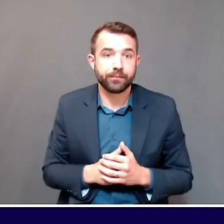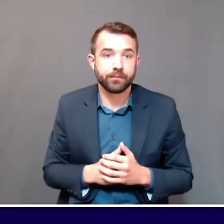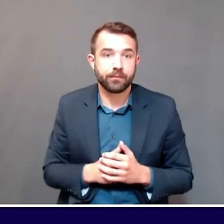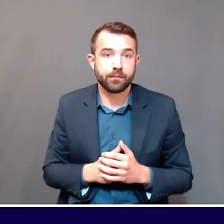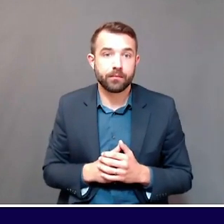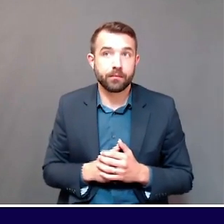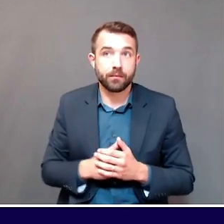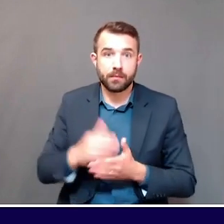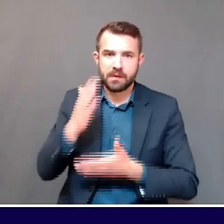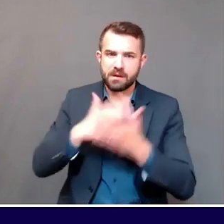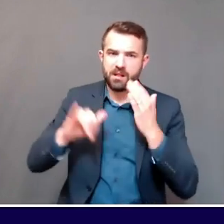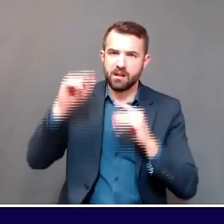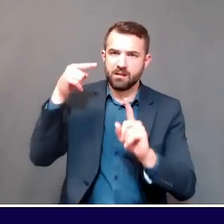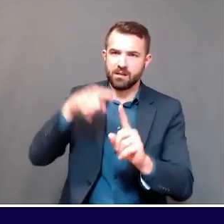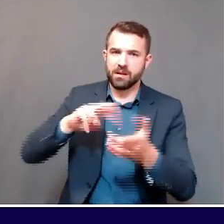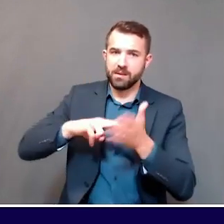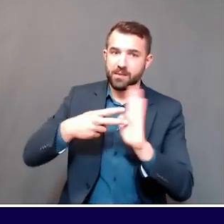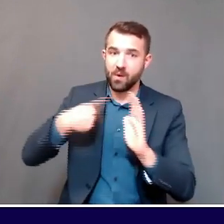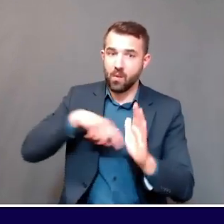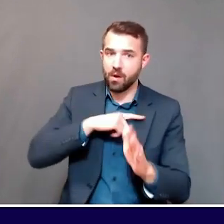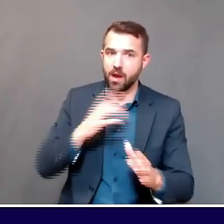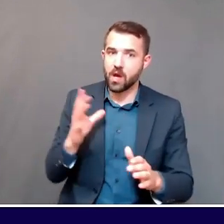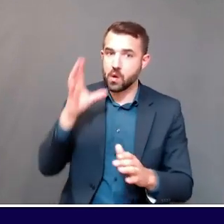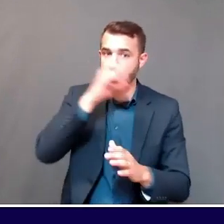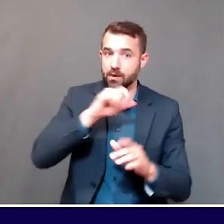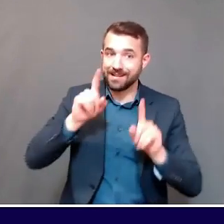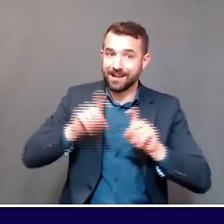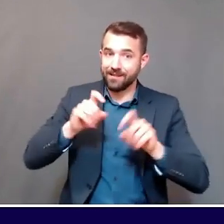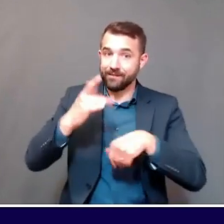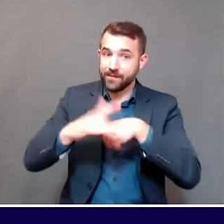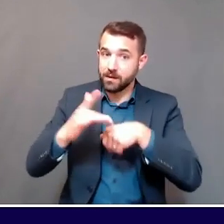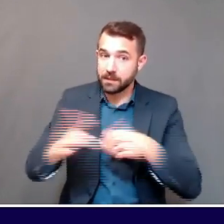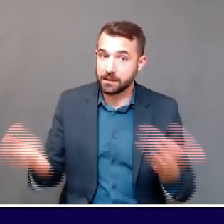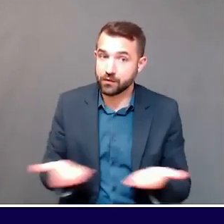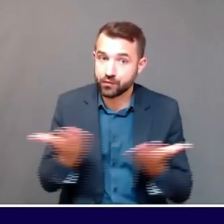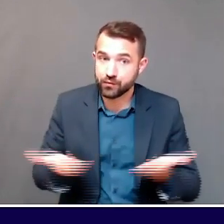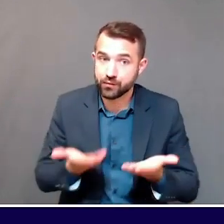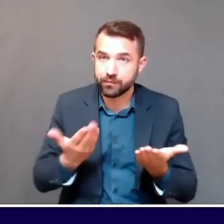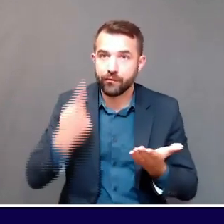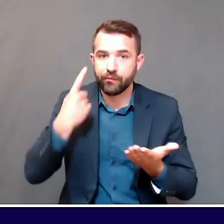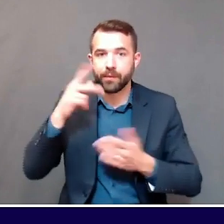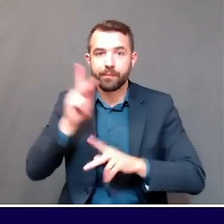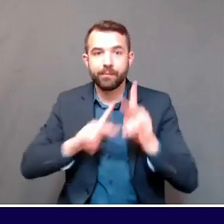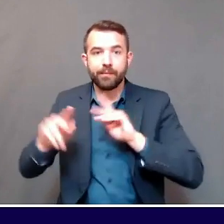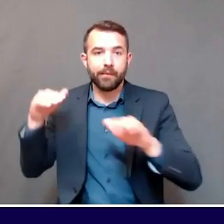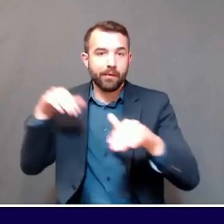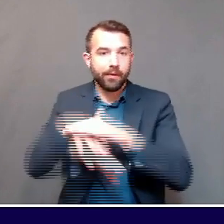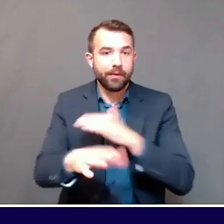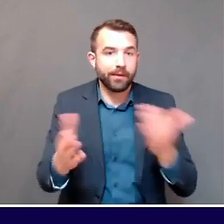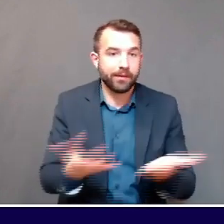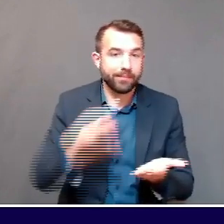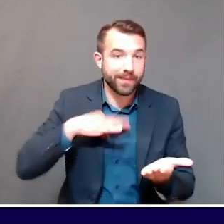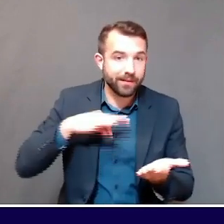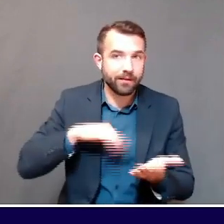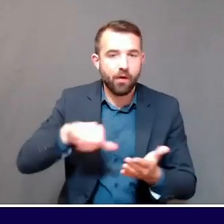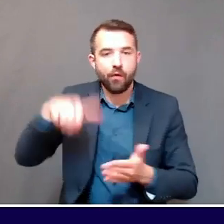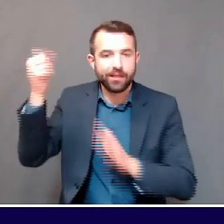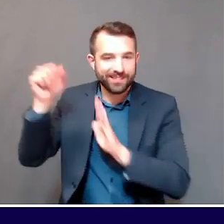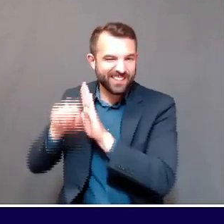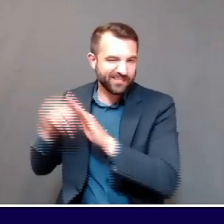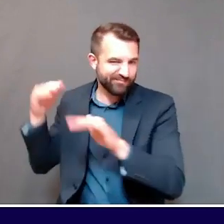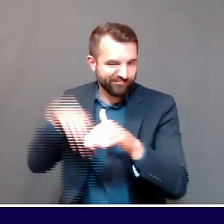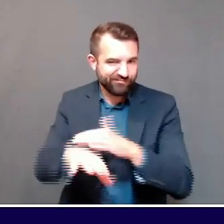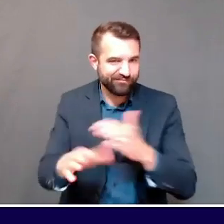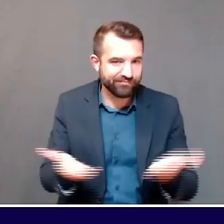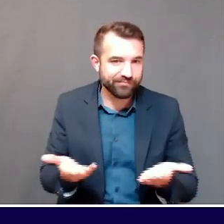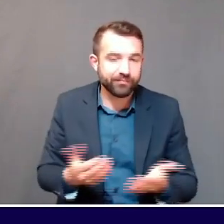state. It sounded like you said, talking about the positivity rate, that we may be testing enough. Is that correct?